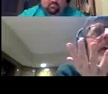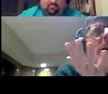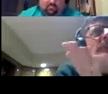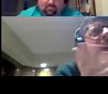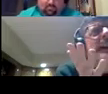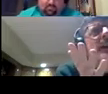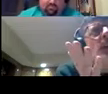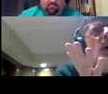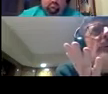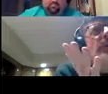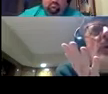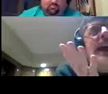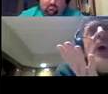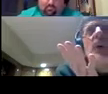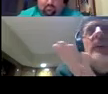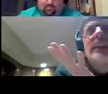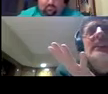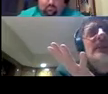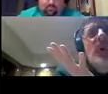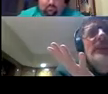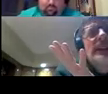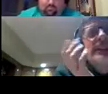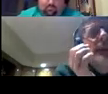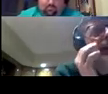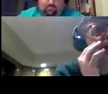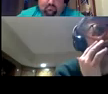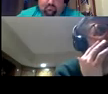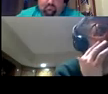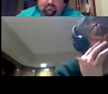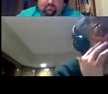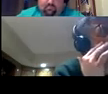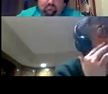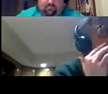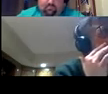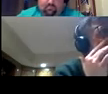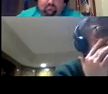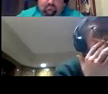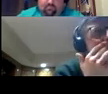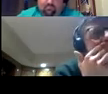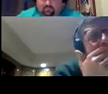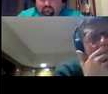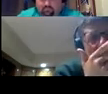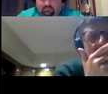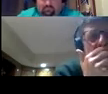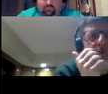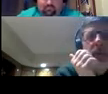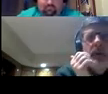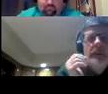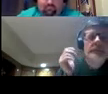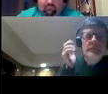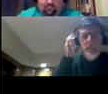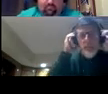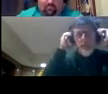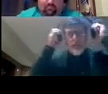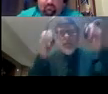necessitate violence or fracture or brokenness. Not that the rest of that